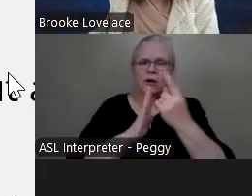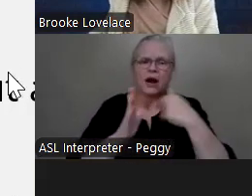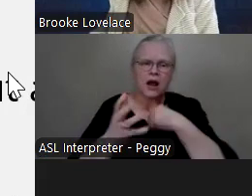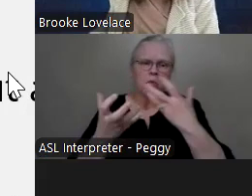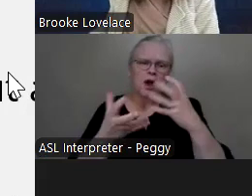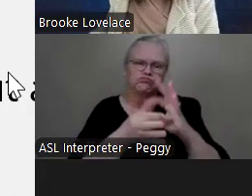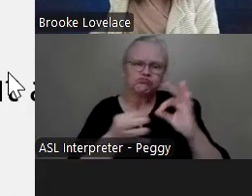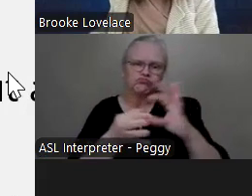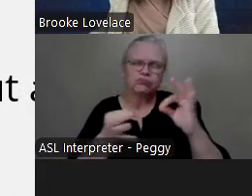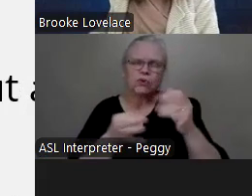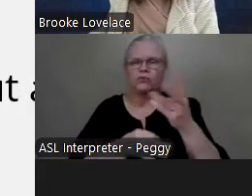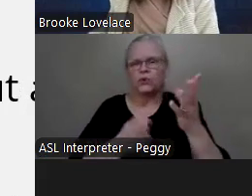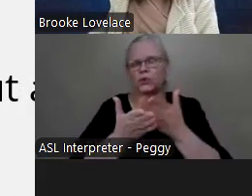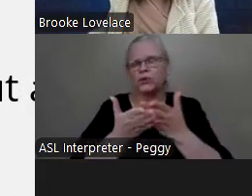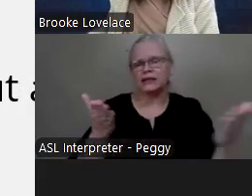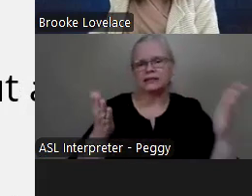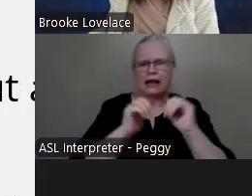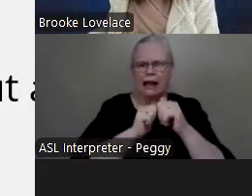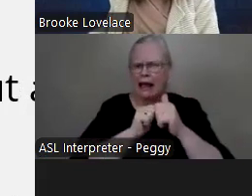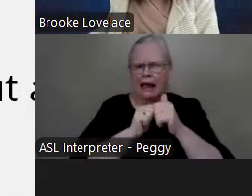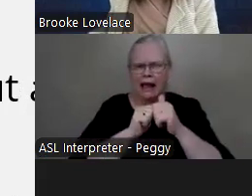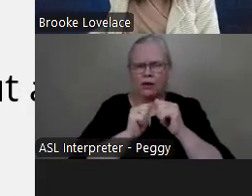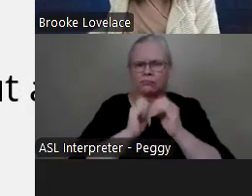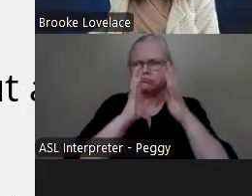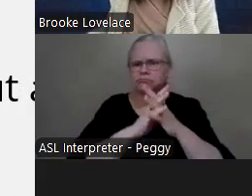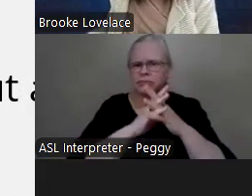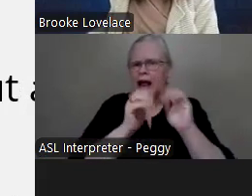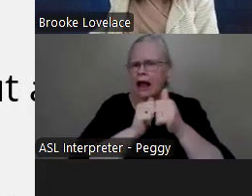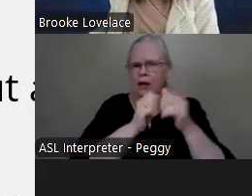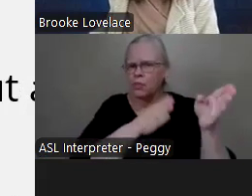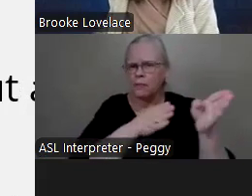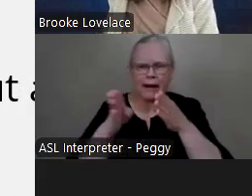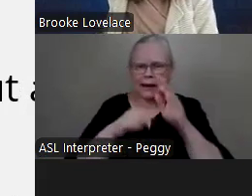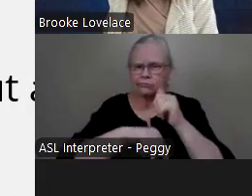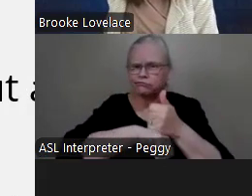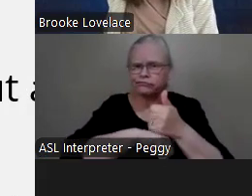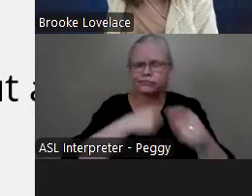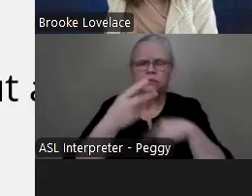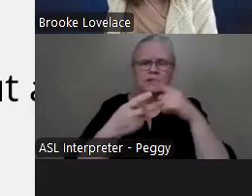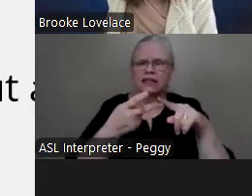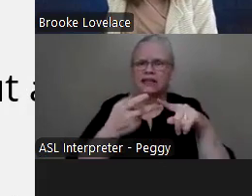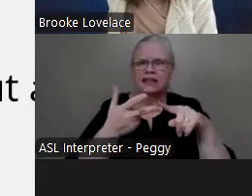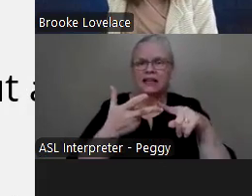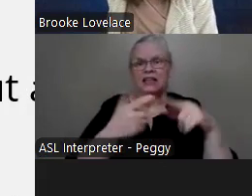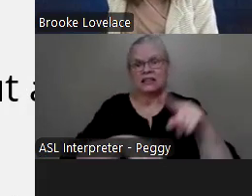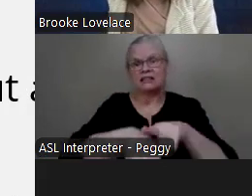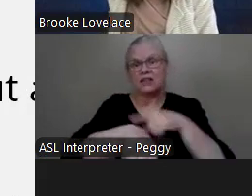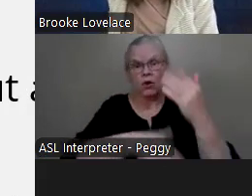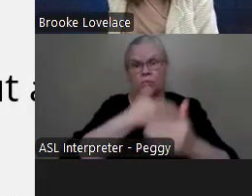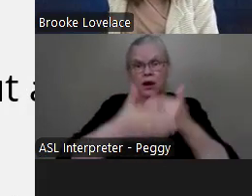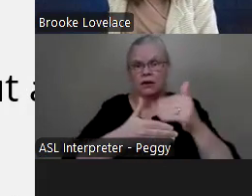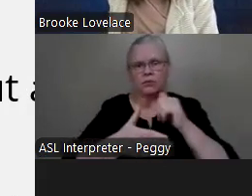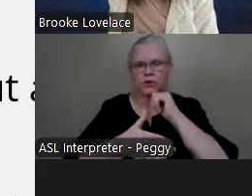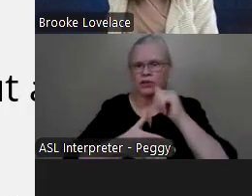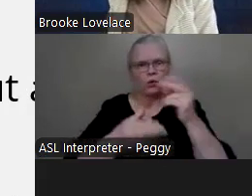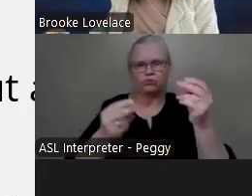of things about how we got here, how our plan was created, because it is a long process. We just don't do it